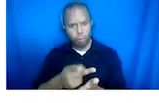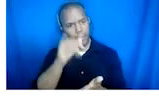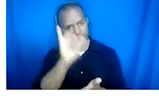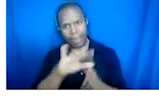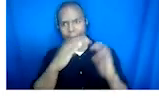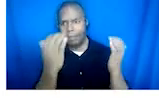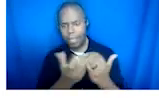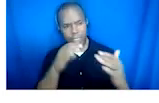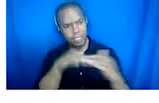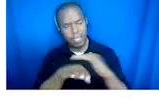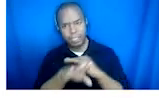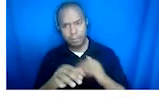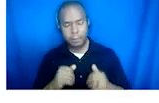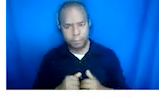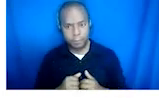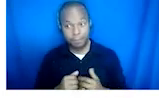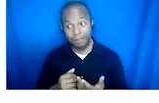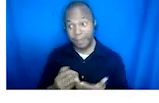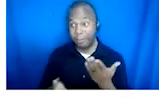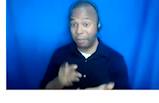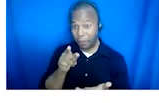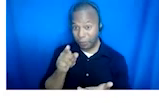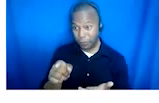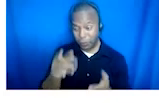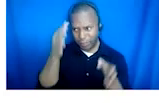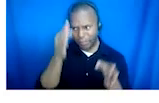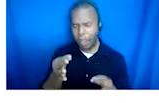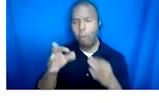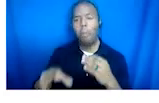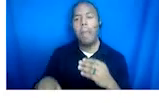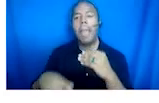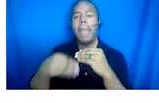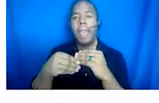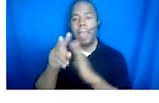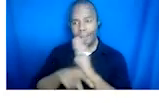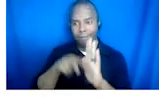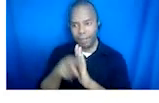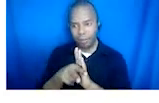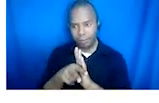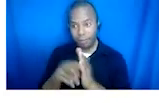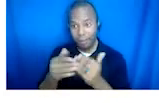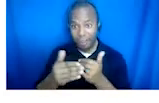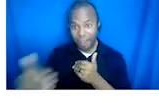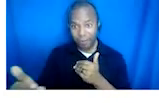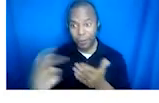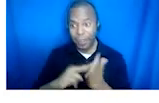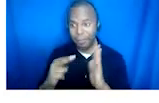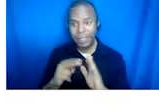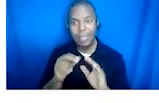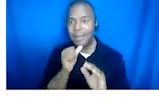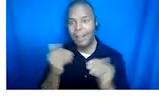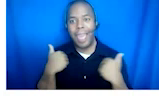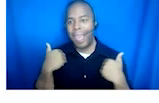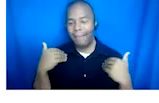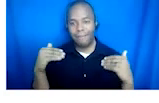it, you could add a video tomorrow that's not accessible, and all of a sudden the whole course is not accessible, right?